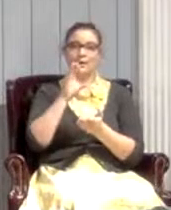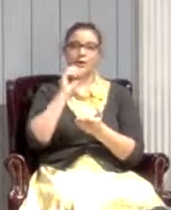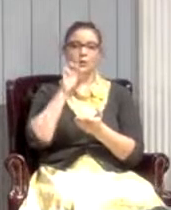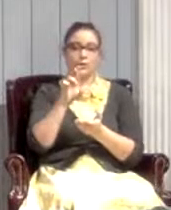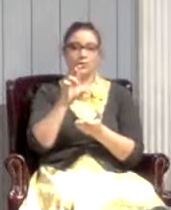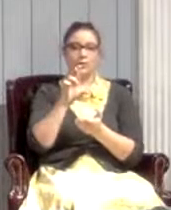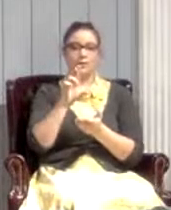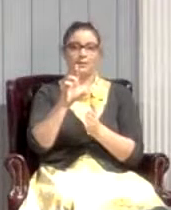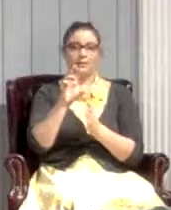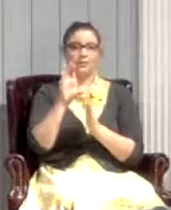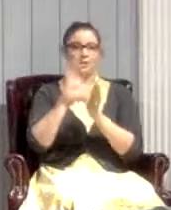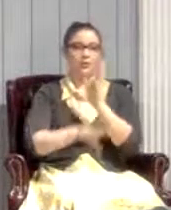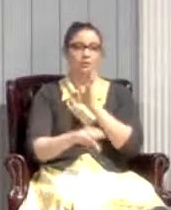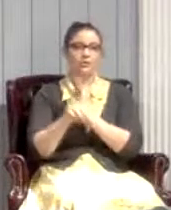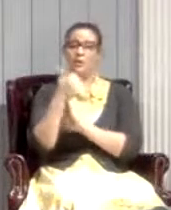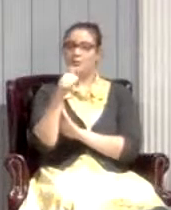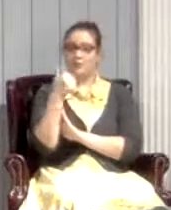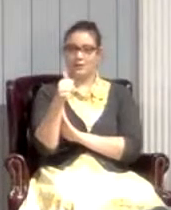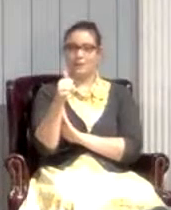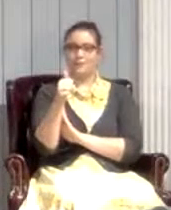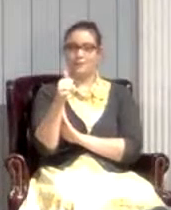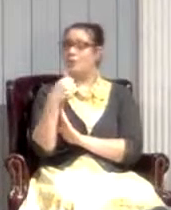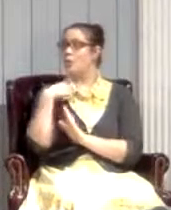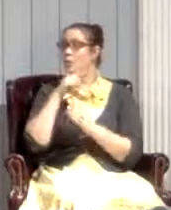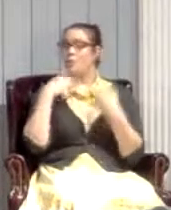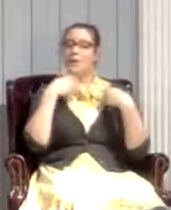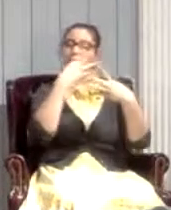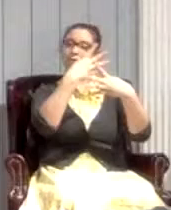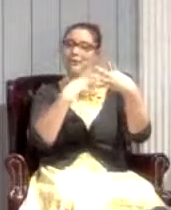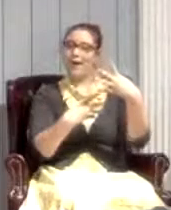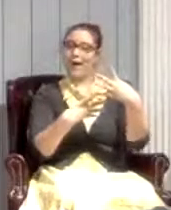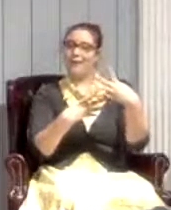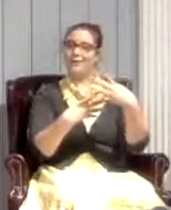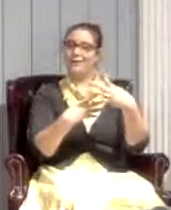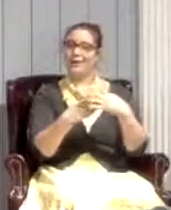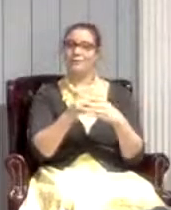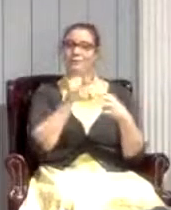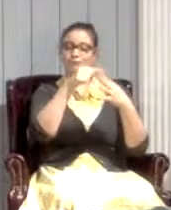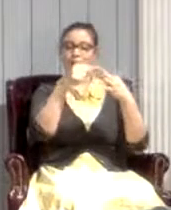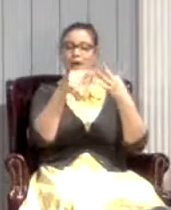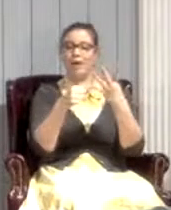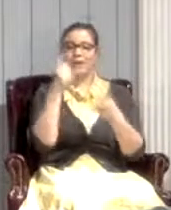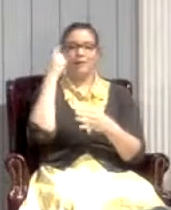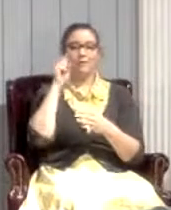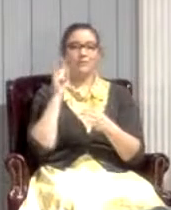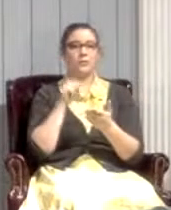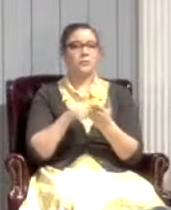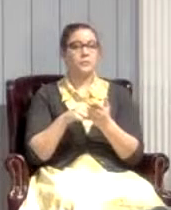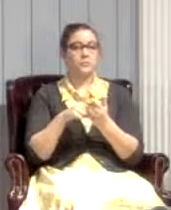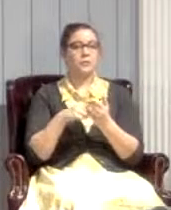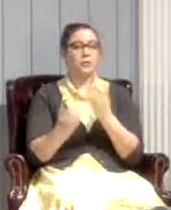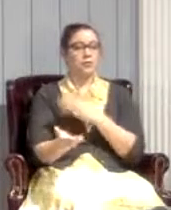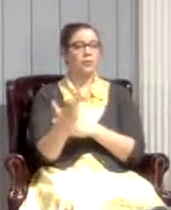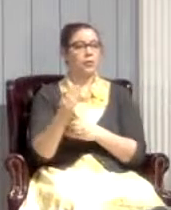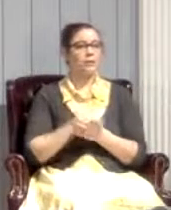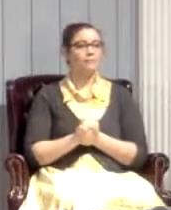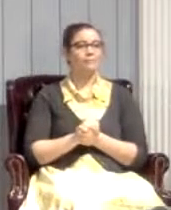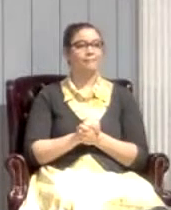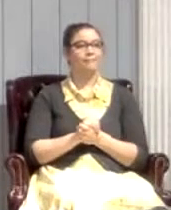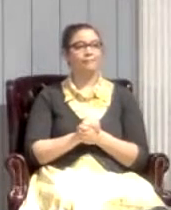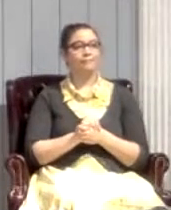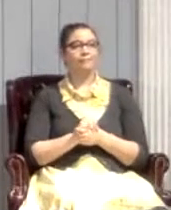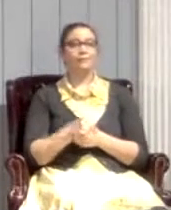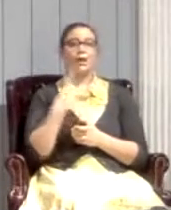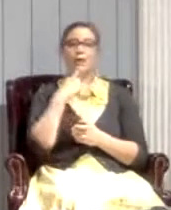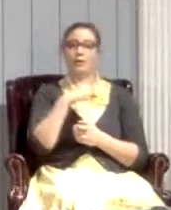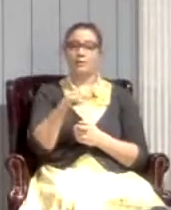2 Corinthians in chapter number 10. We do have an outline for this morning's lesson. Did that get around to everybody? Okay, so everyone's got one that needs one. And